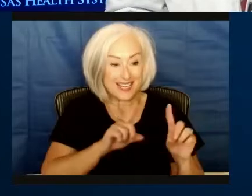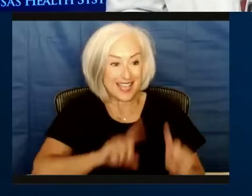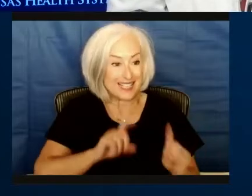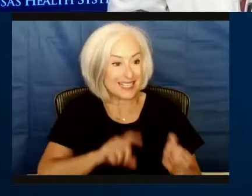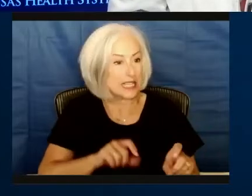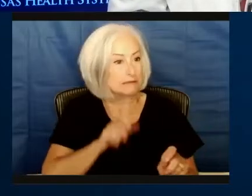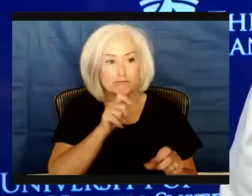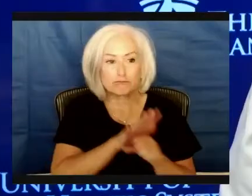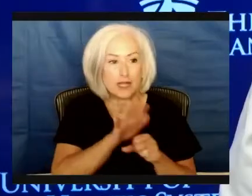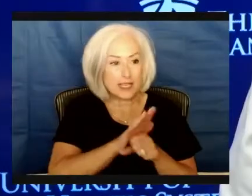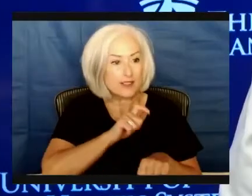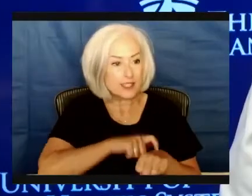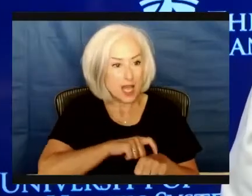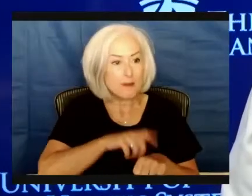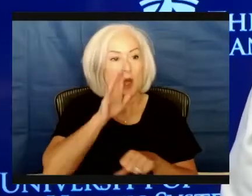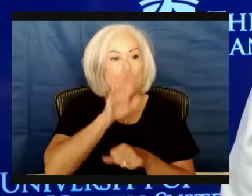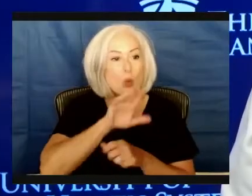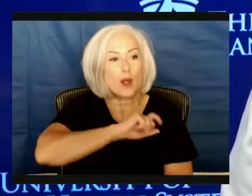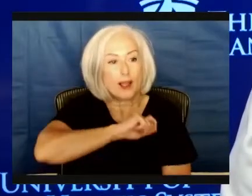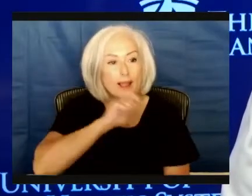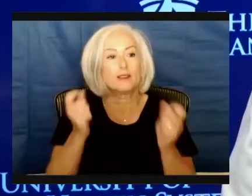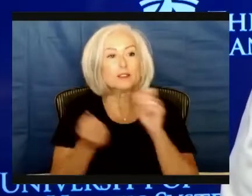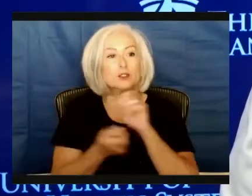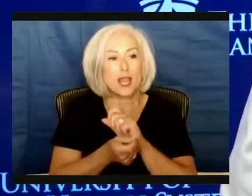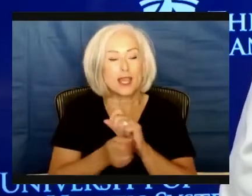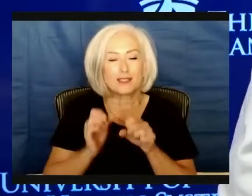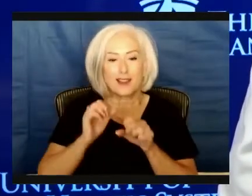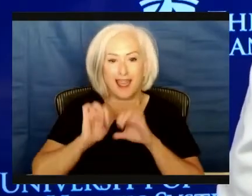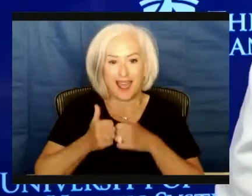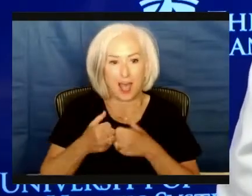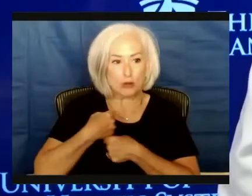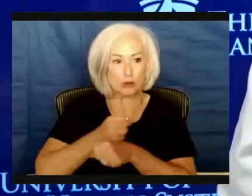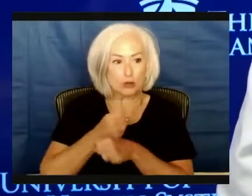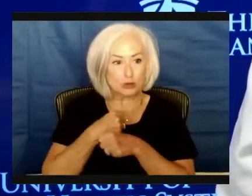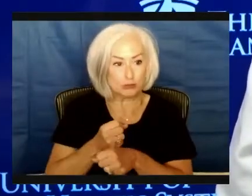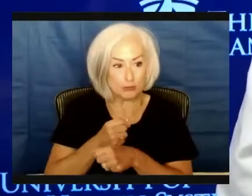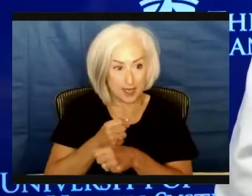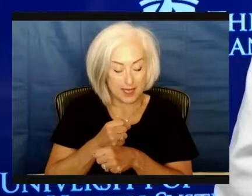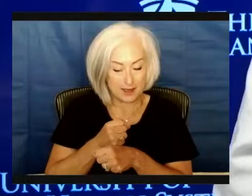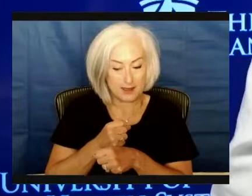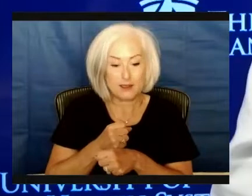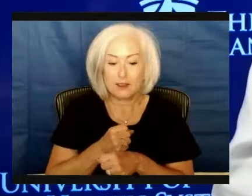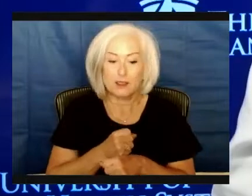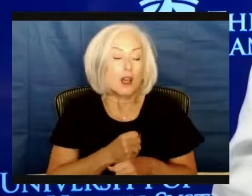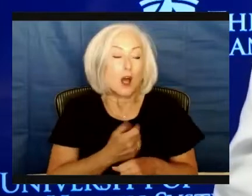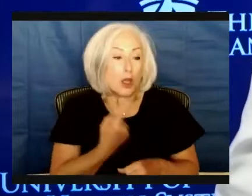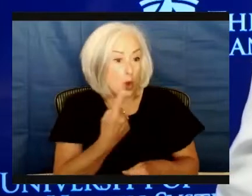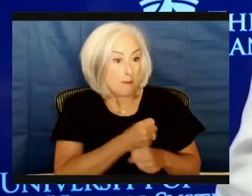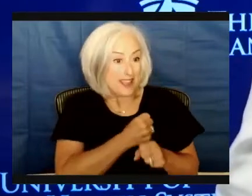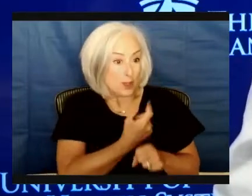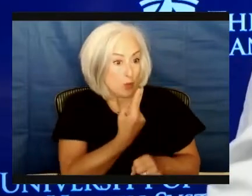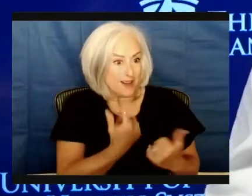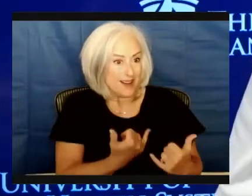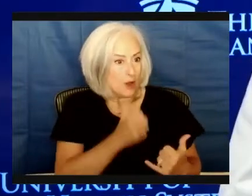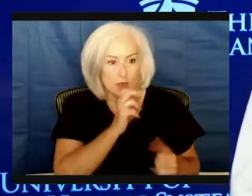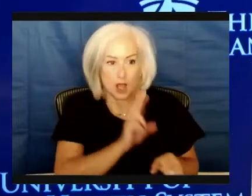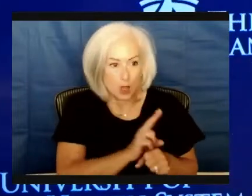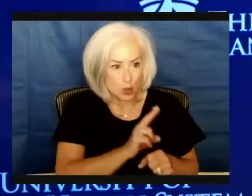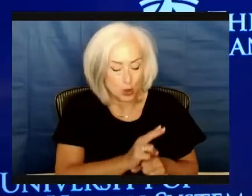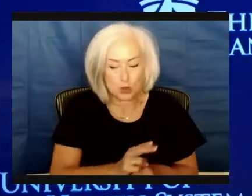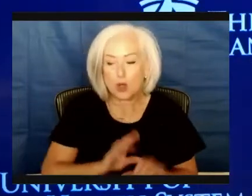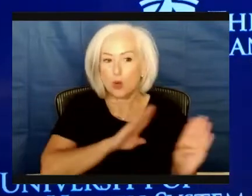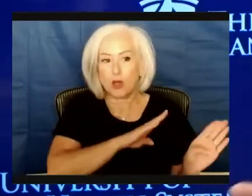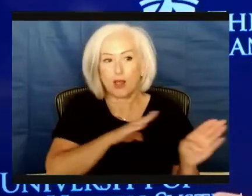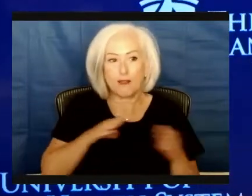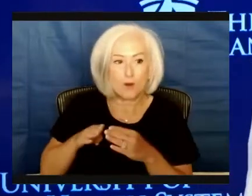pivot. They already started manufacturing the other vaccine, which they're not going to use. They're going to use the ones with BA4 and BA5 in it. I believe that's going to be